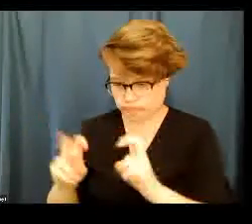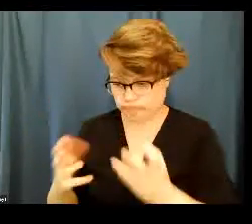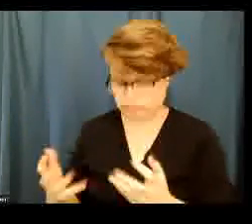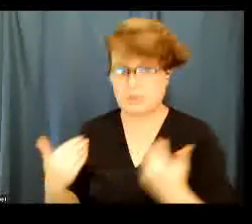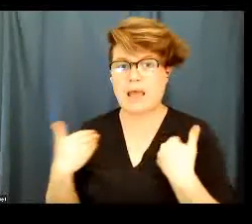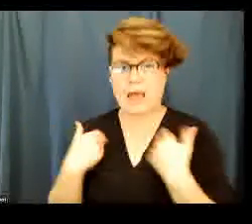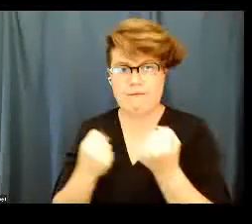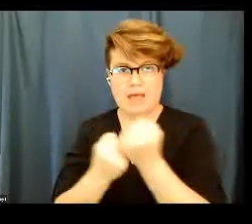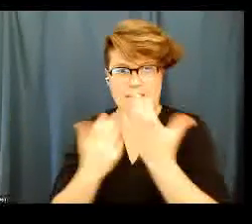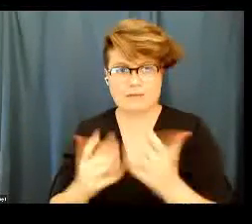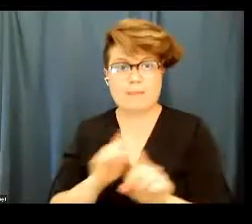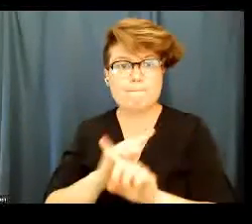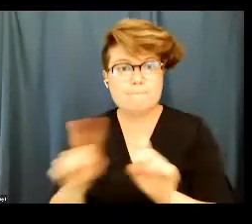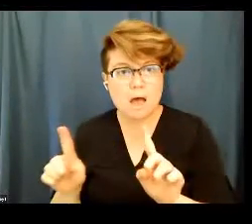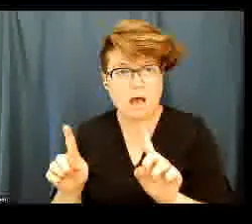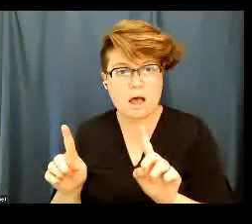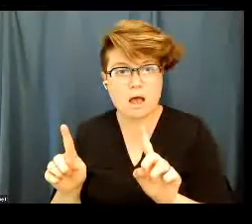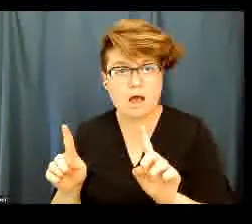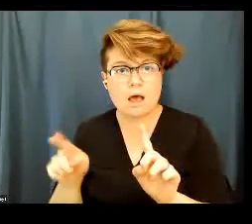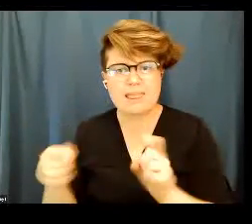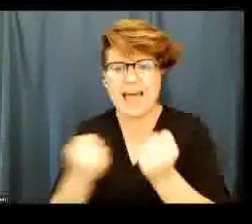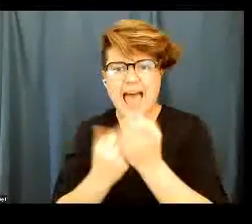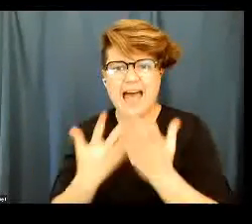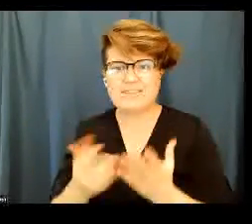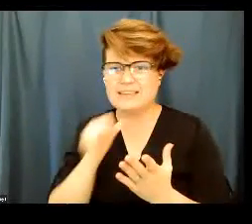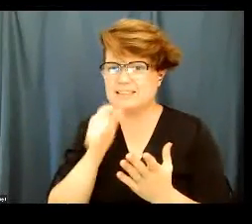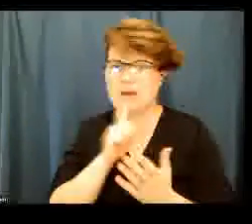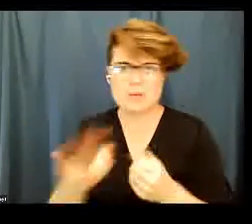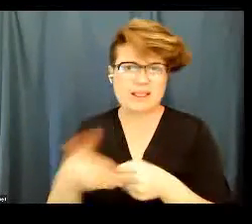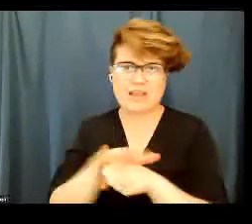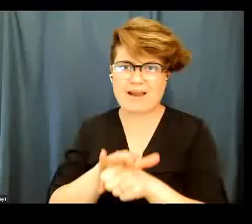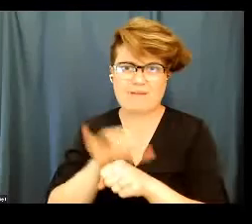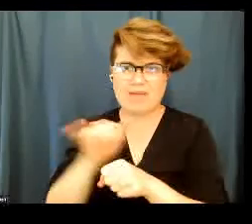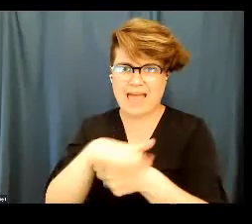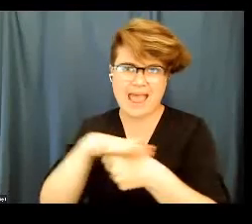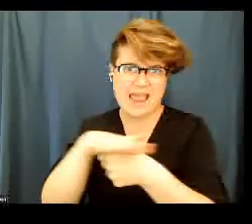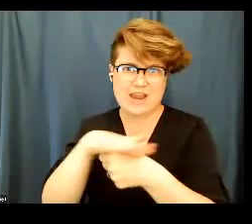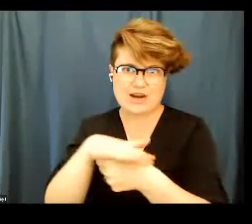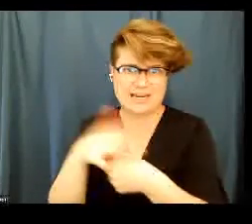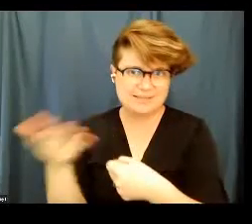but they learn that that advocate doesn't really cover the area they live in.